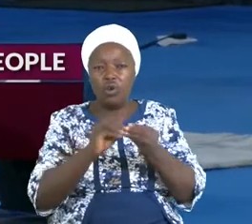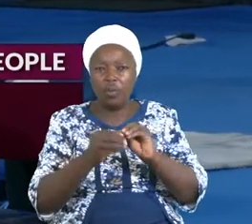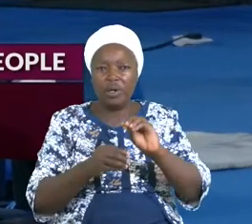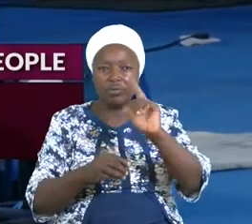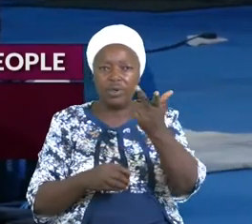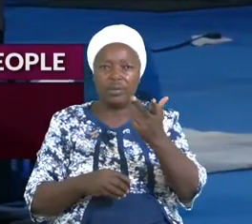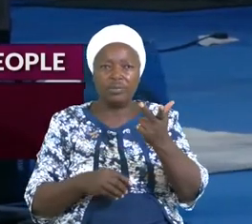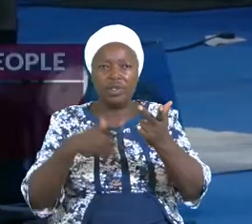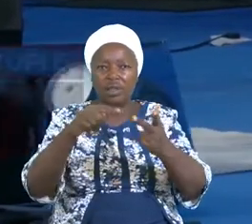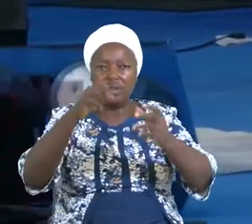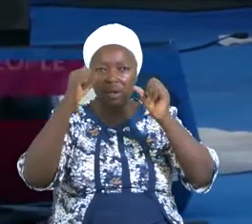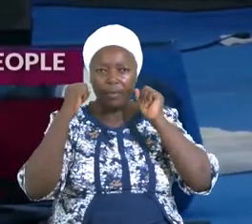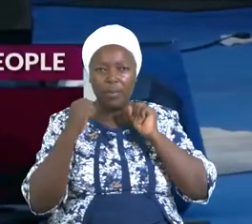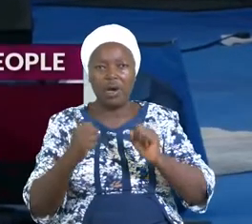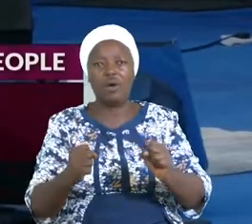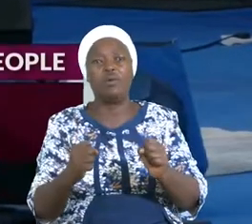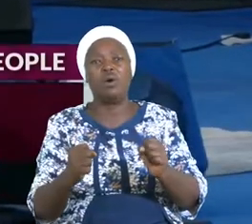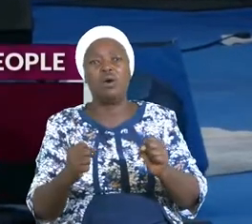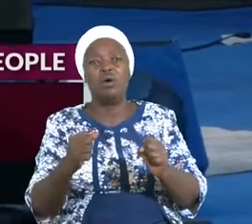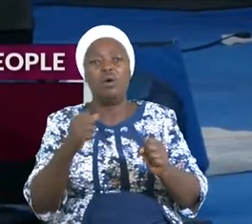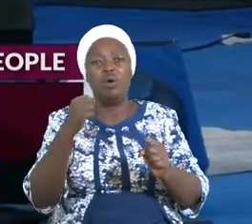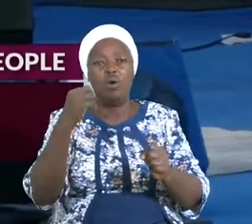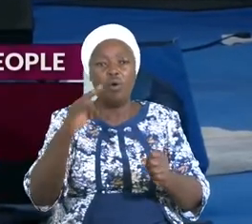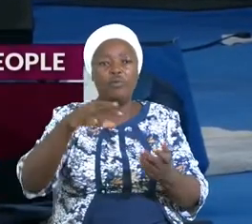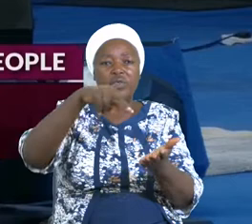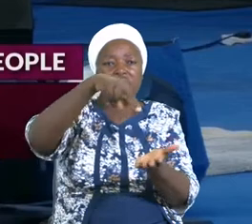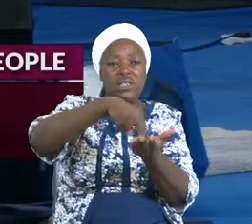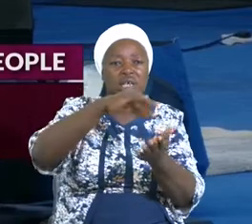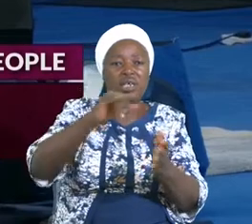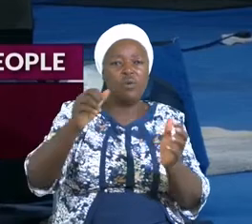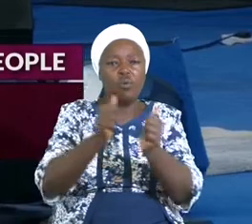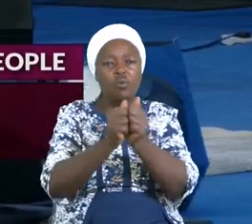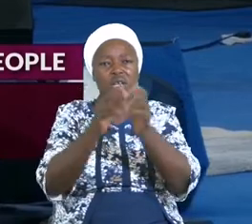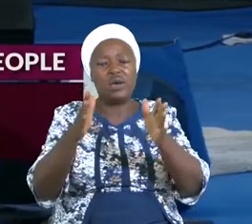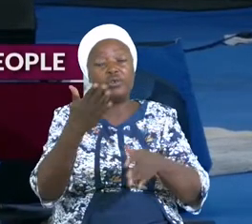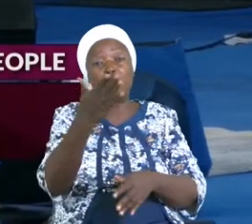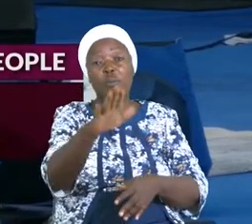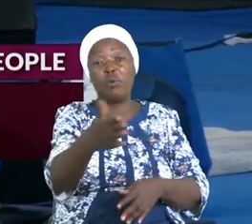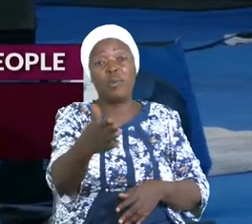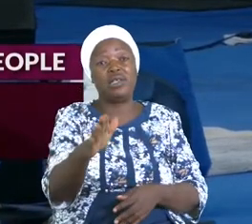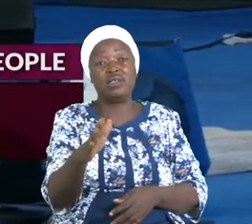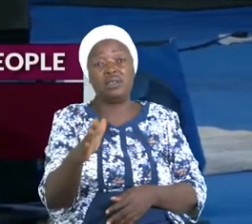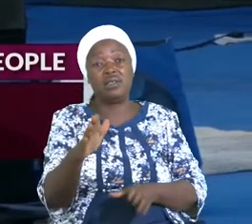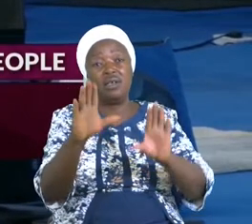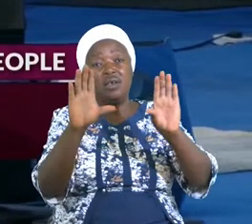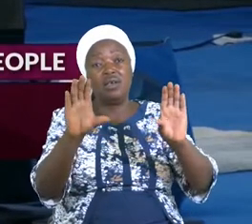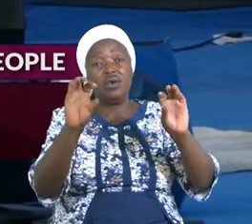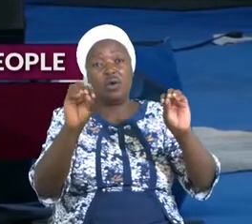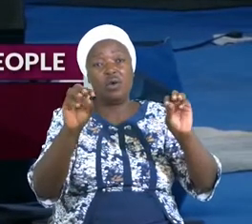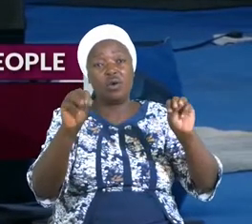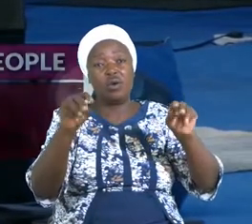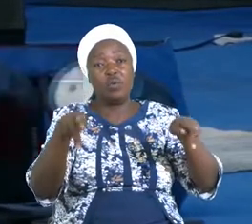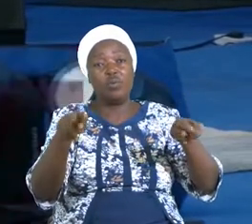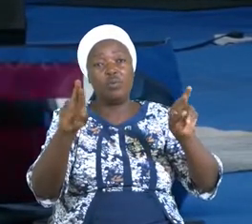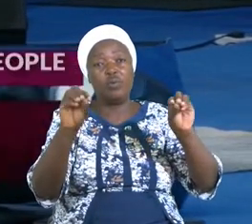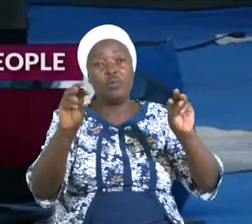the power of standing without compromise. Look at number one. Number one